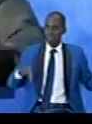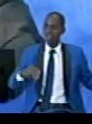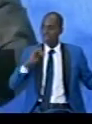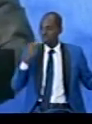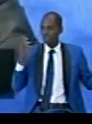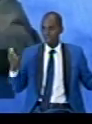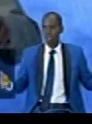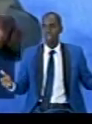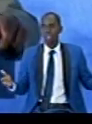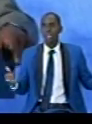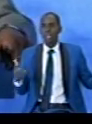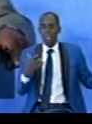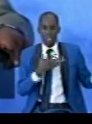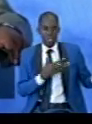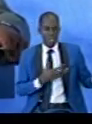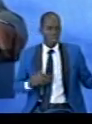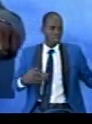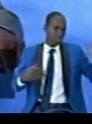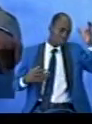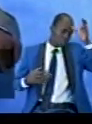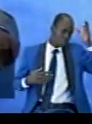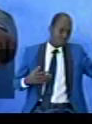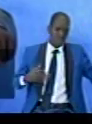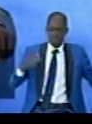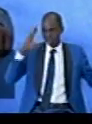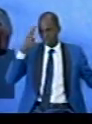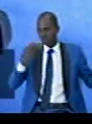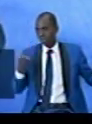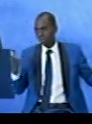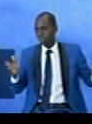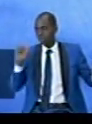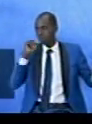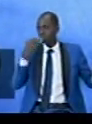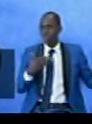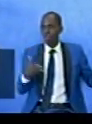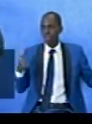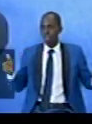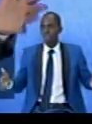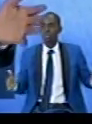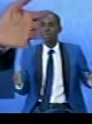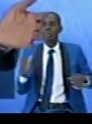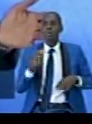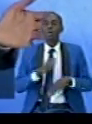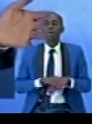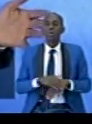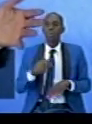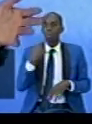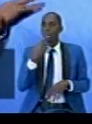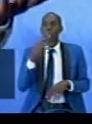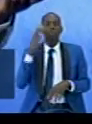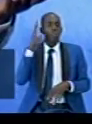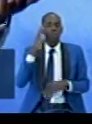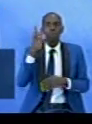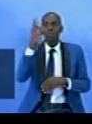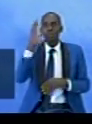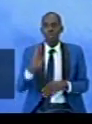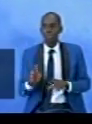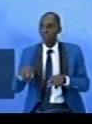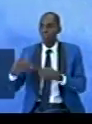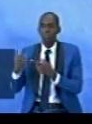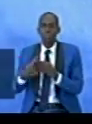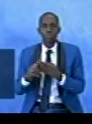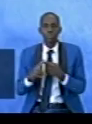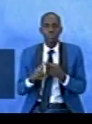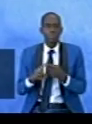and Satan is there, the son is there, the daughter is there. On which side will God go? On